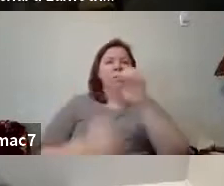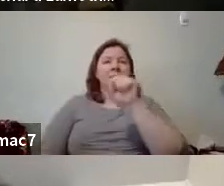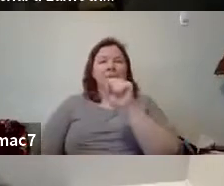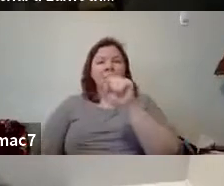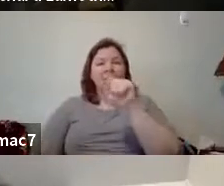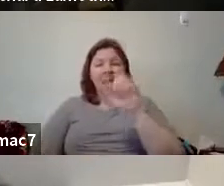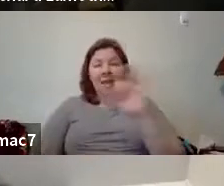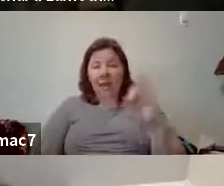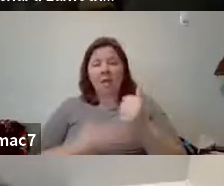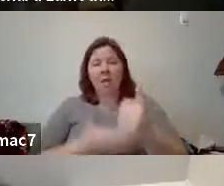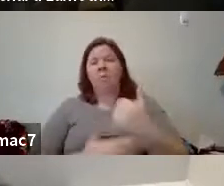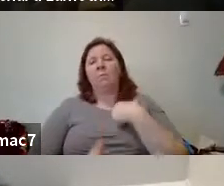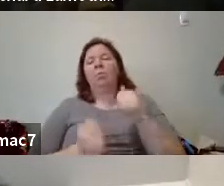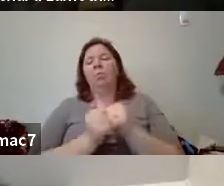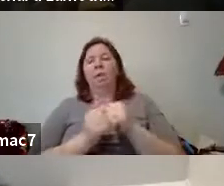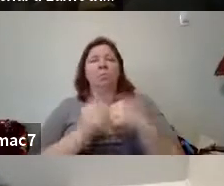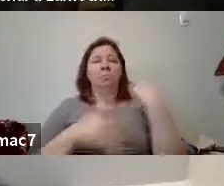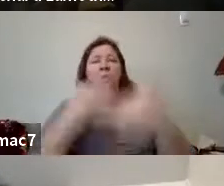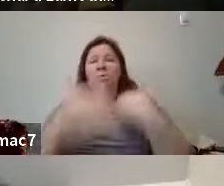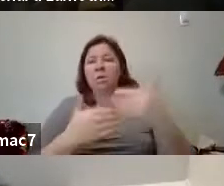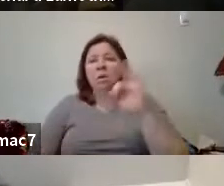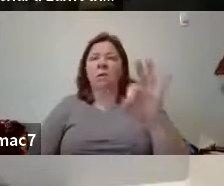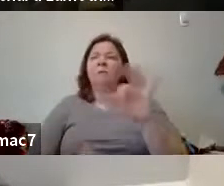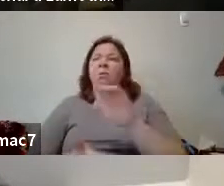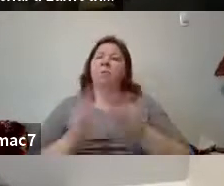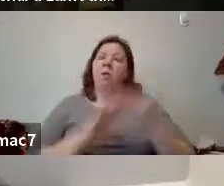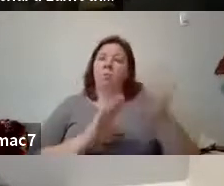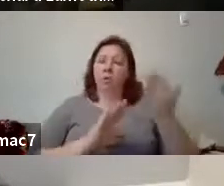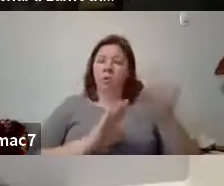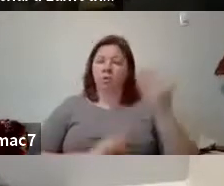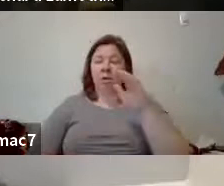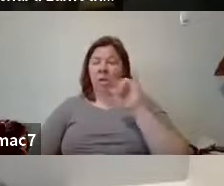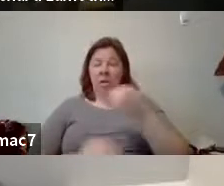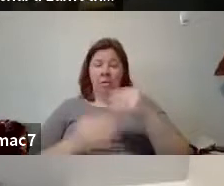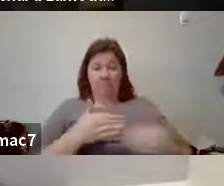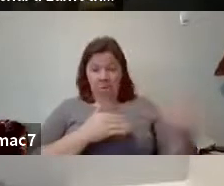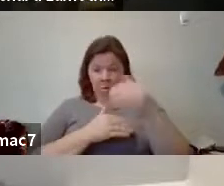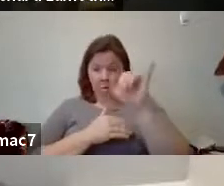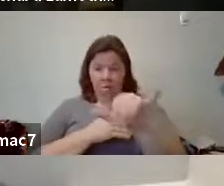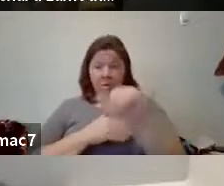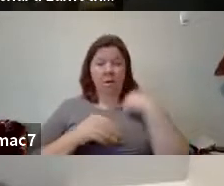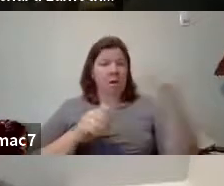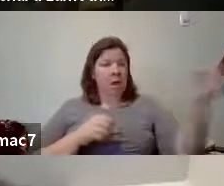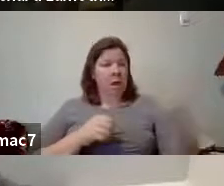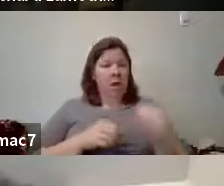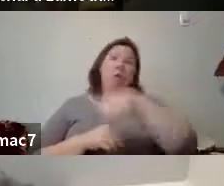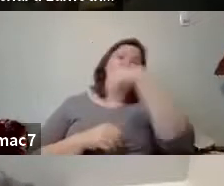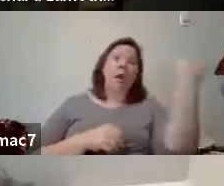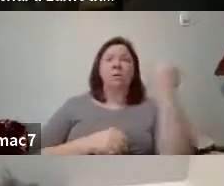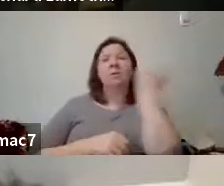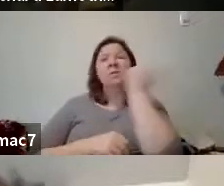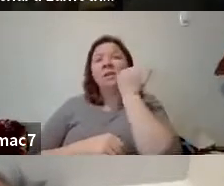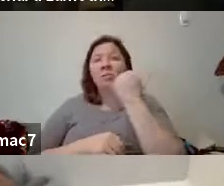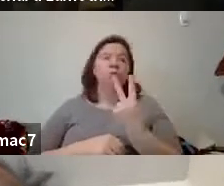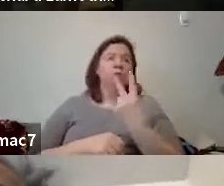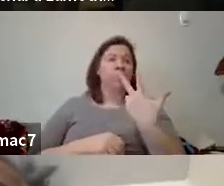the procedures. Well, and then you go beyond that, you say, okay, I can hire another dentist and I can put 2 or